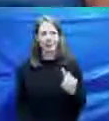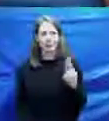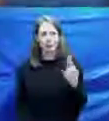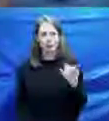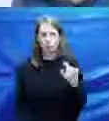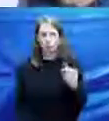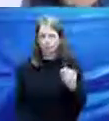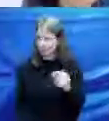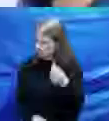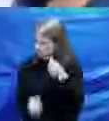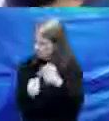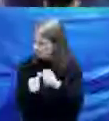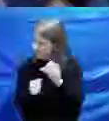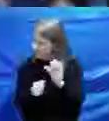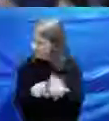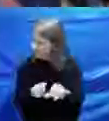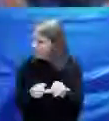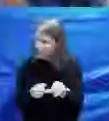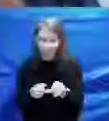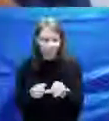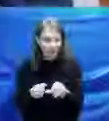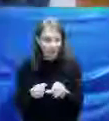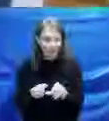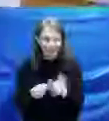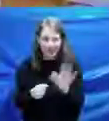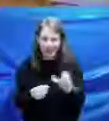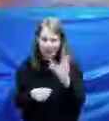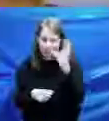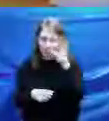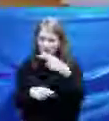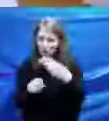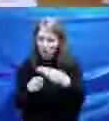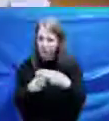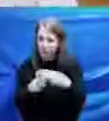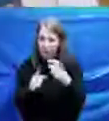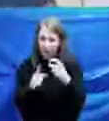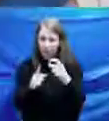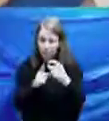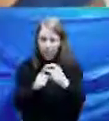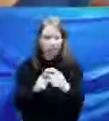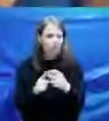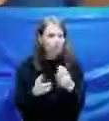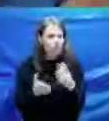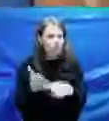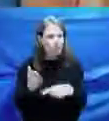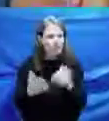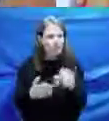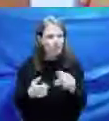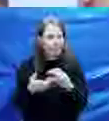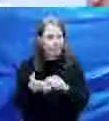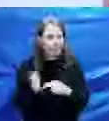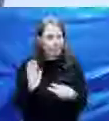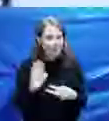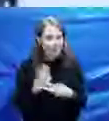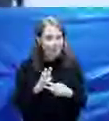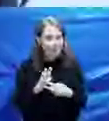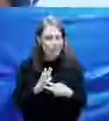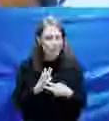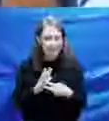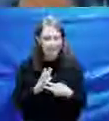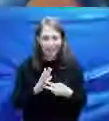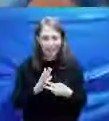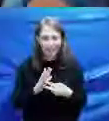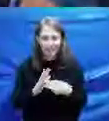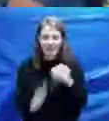units? Who knows what that means? That's a really weird word. Who knows what that means? What does improvised units mean? What